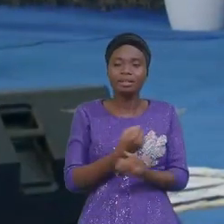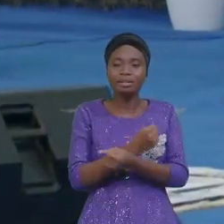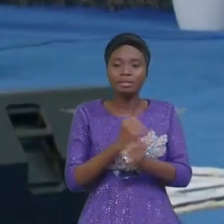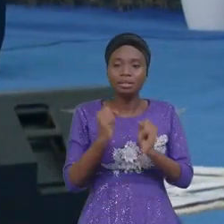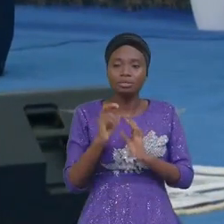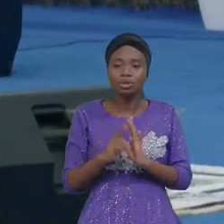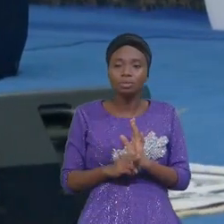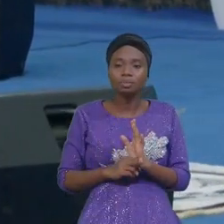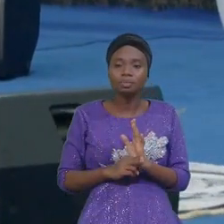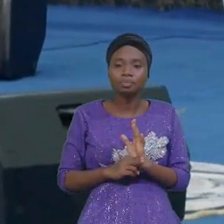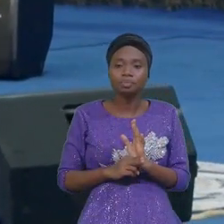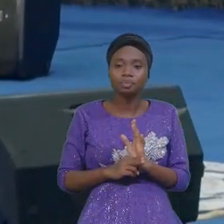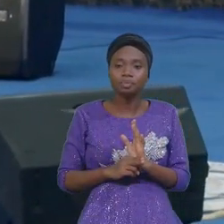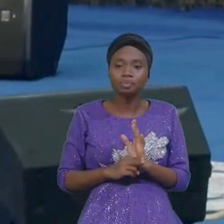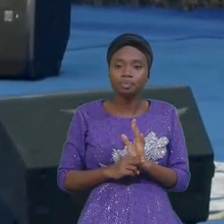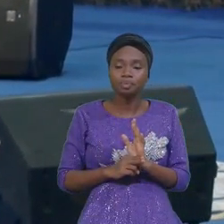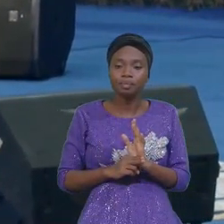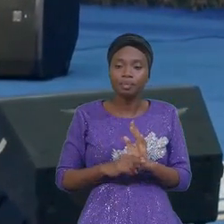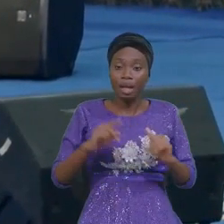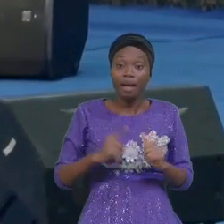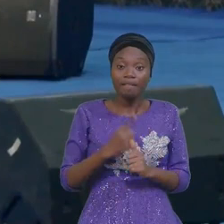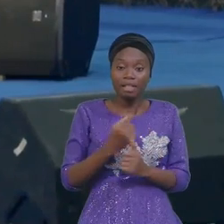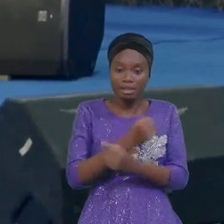salvation. Initial salvation now,